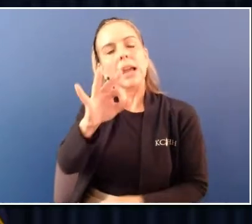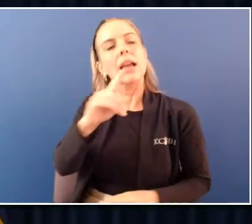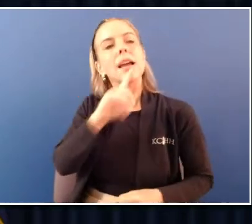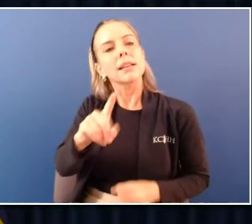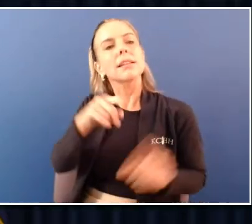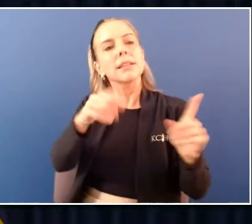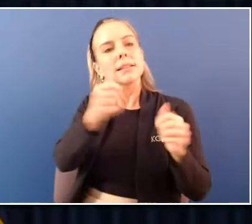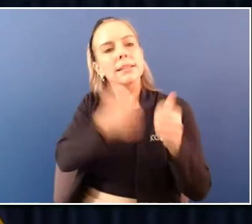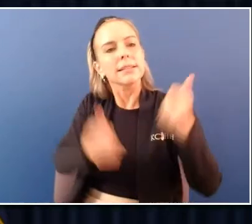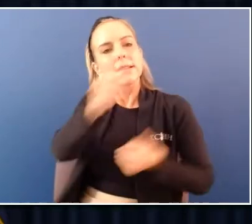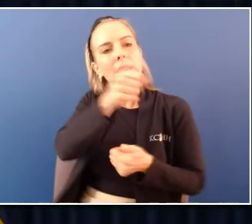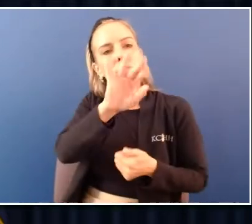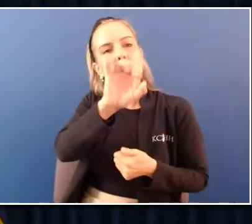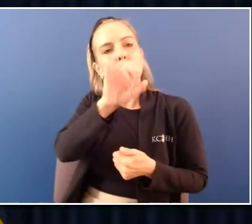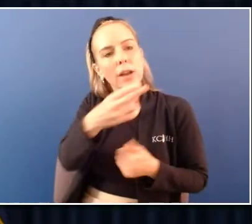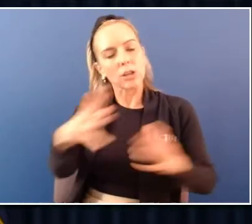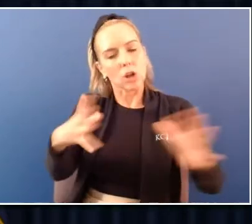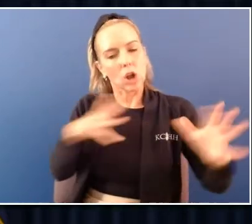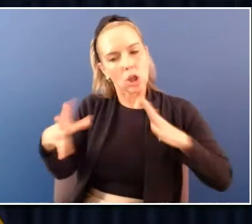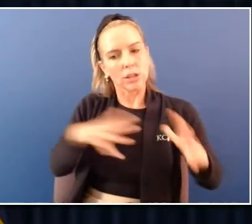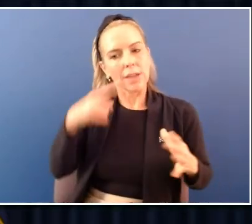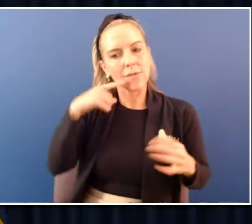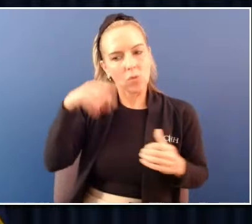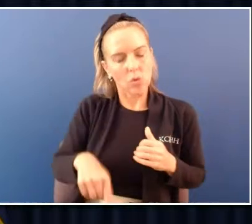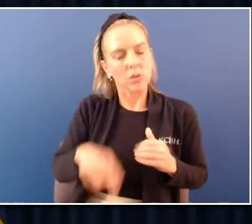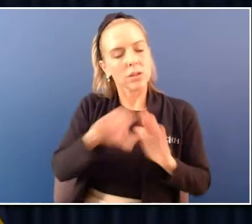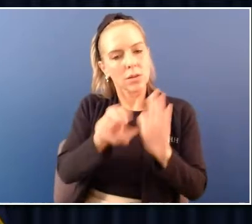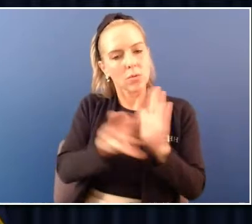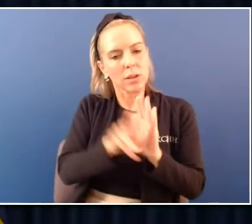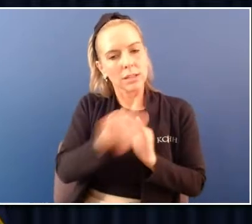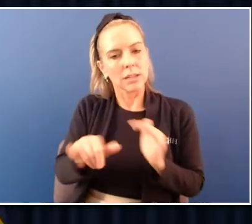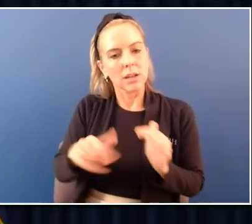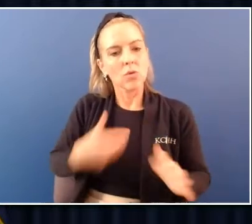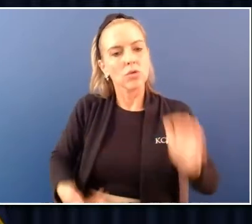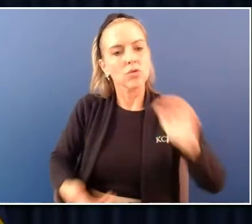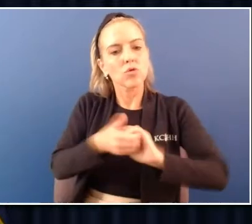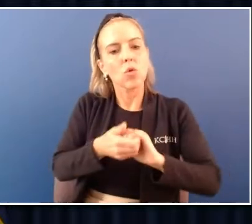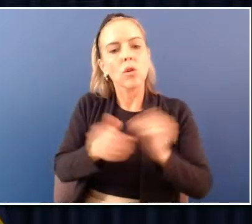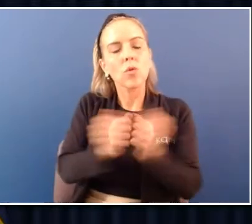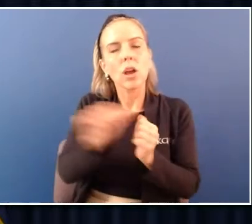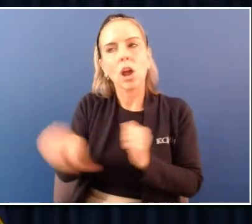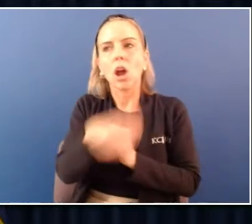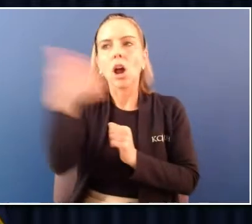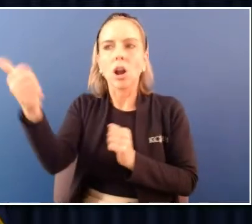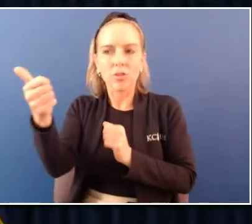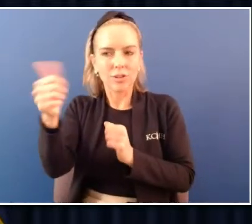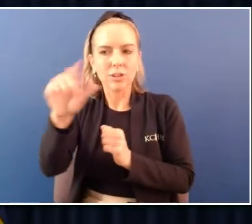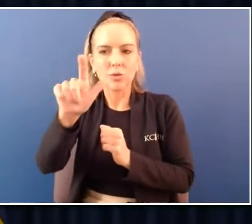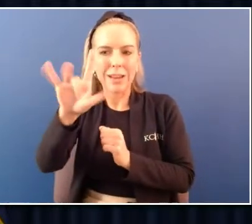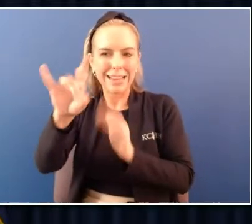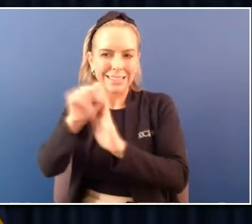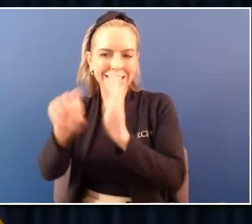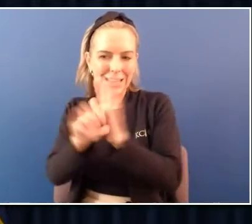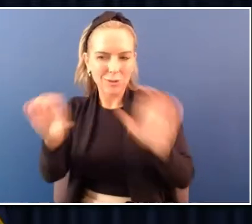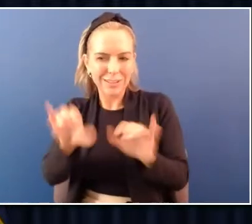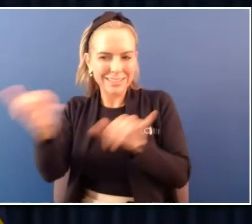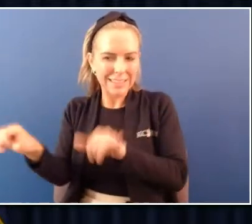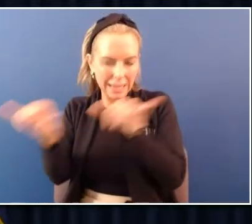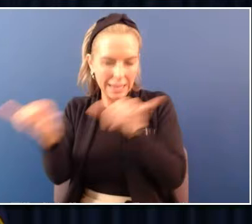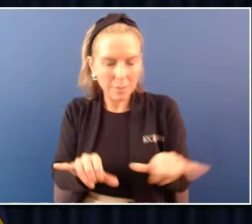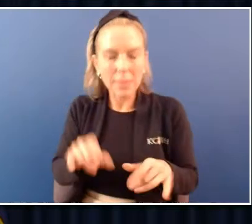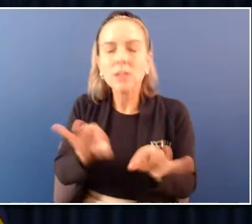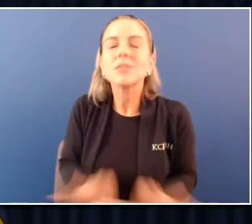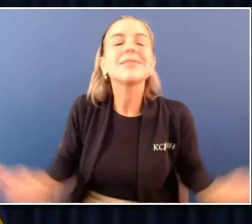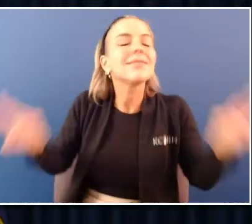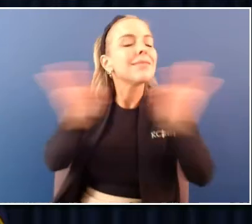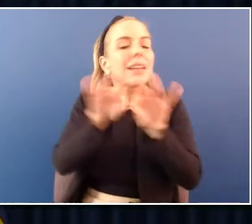holiday in the Commonwealth of Kentucky. We joined 28 other states that have done so. The significance of this day